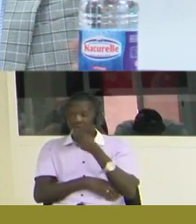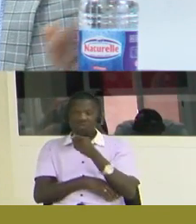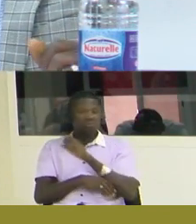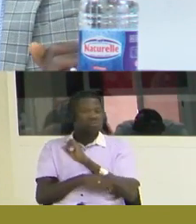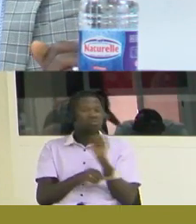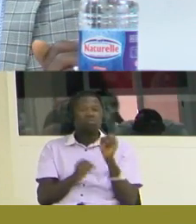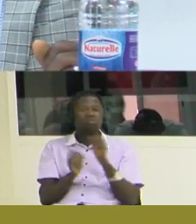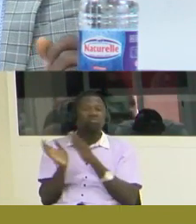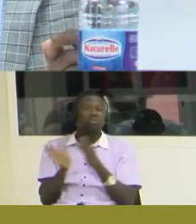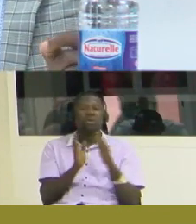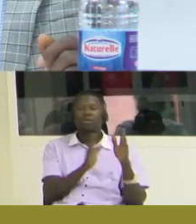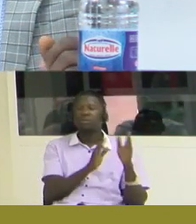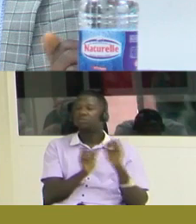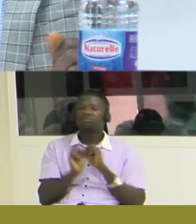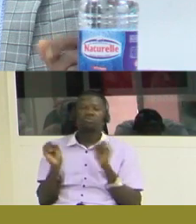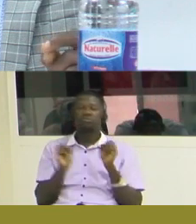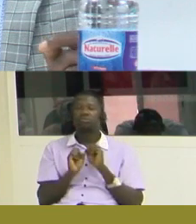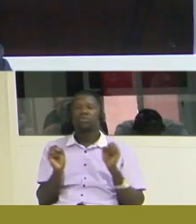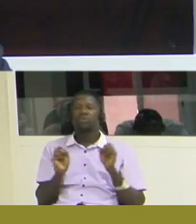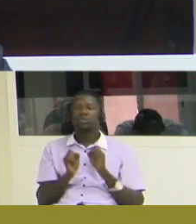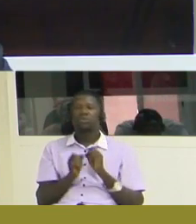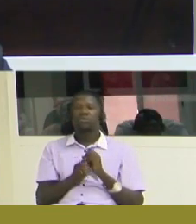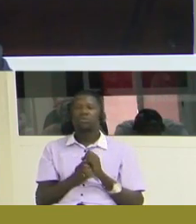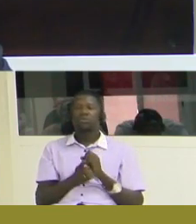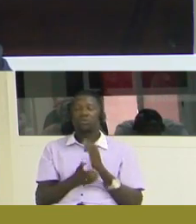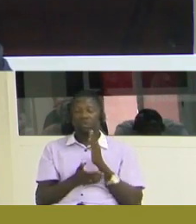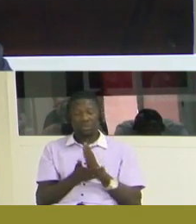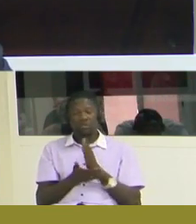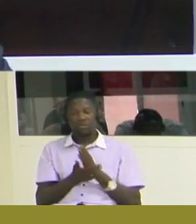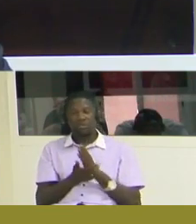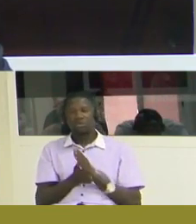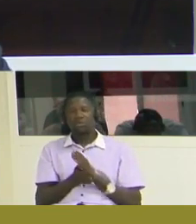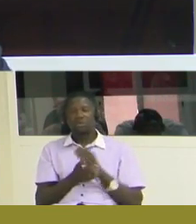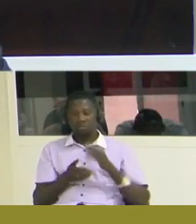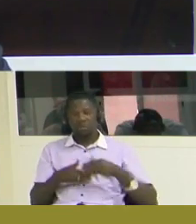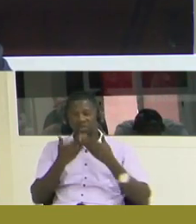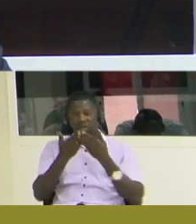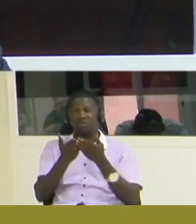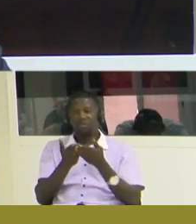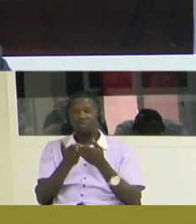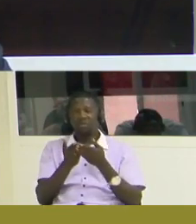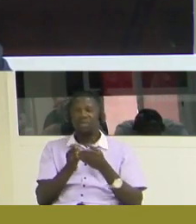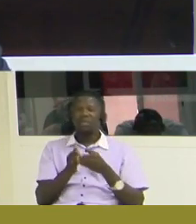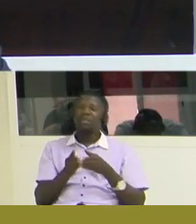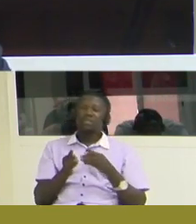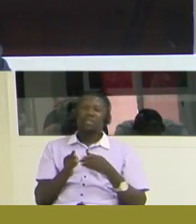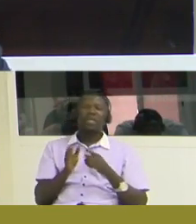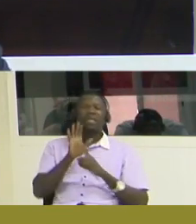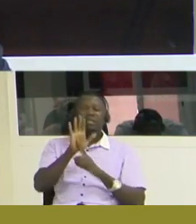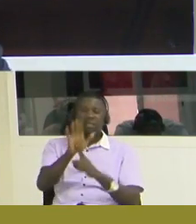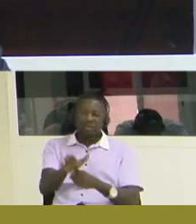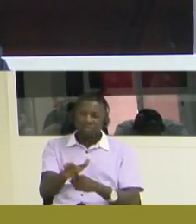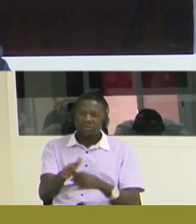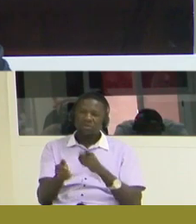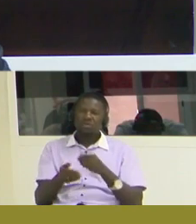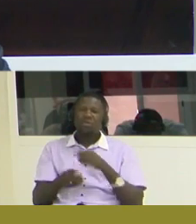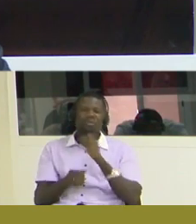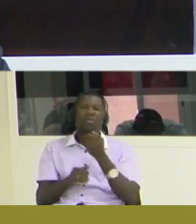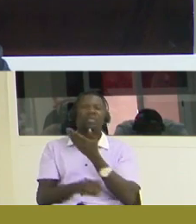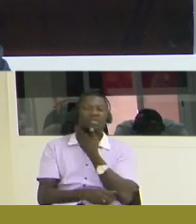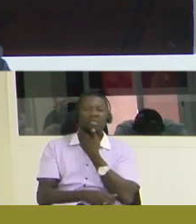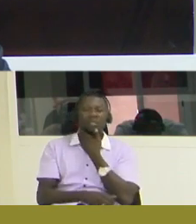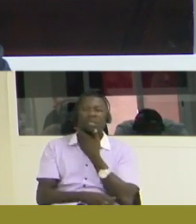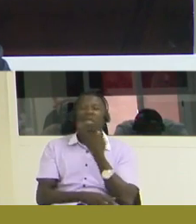such plan at all absolutely not I'm giving you a scenario to show you how easy it could have been for them to implement